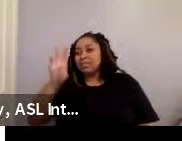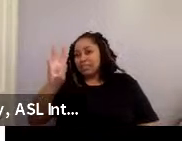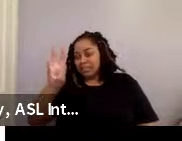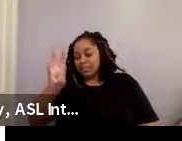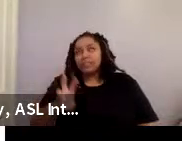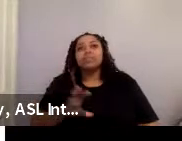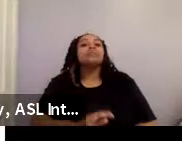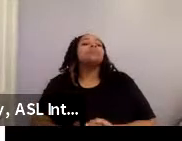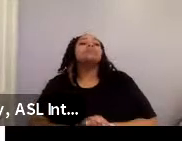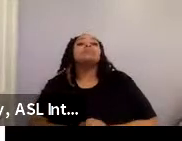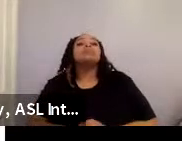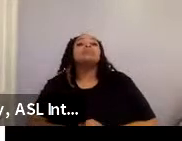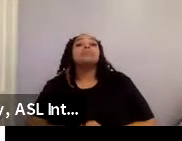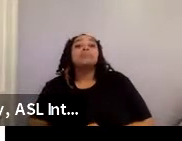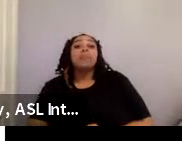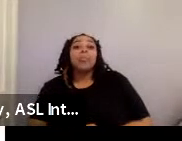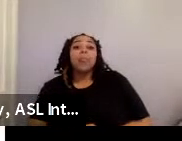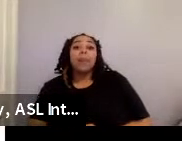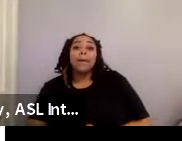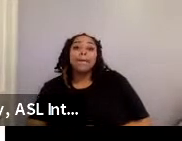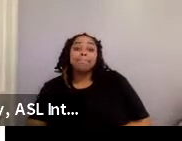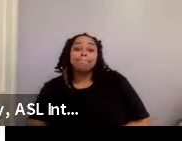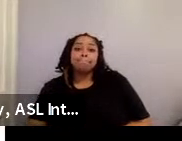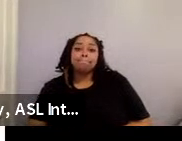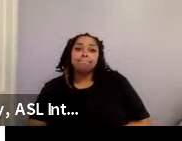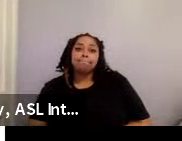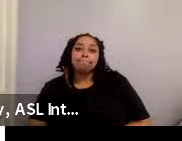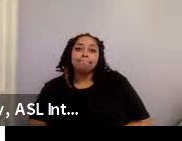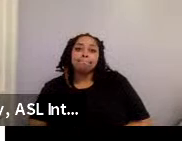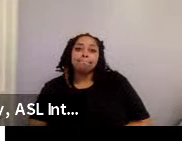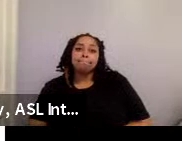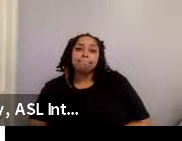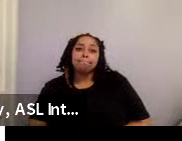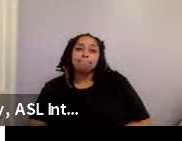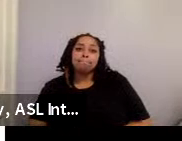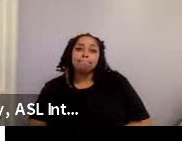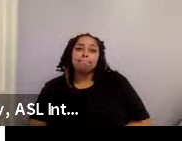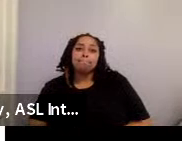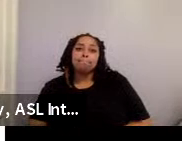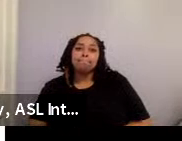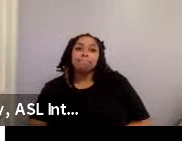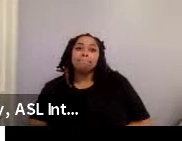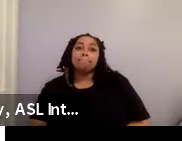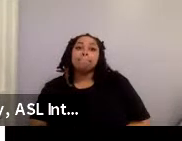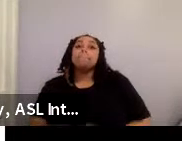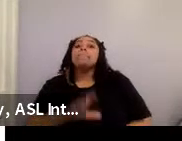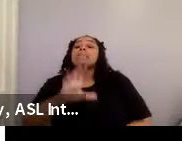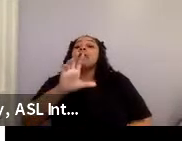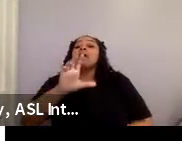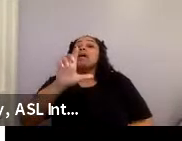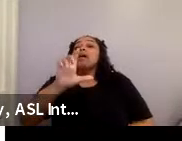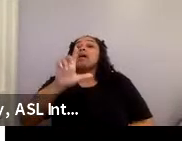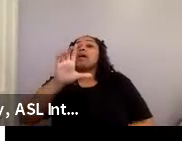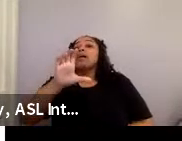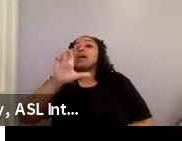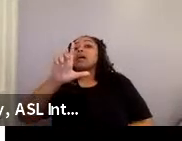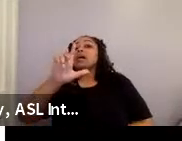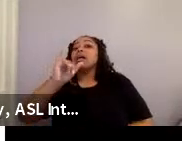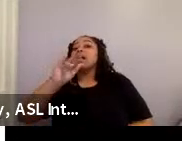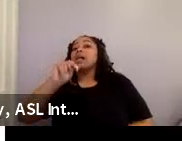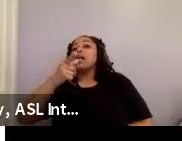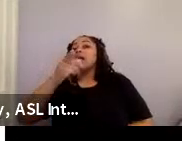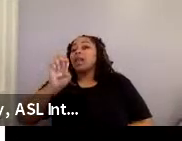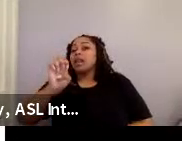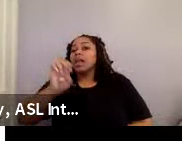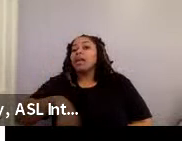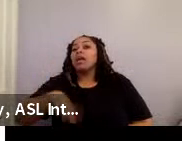next slide, let's take a further look at that. Slide 9, the Klinger-Cohen Act of 1996. That is the name of the